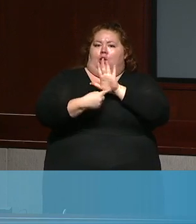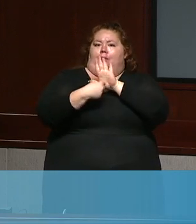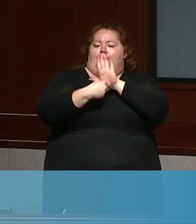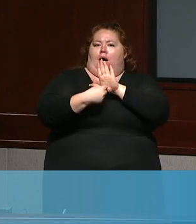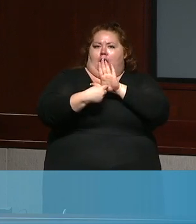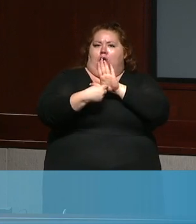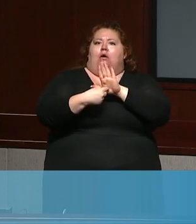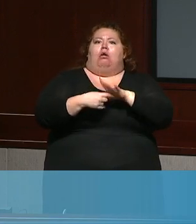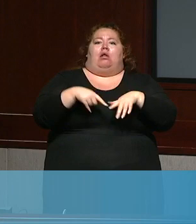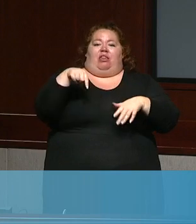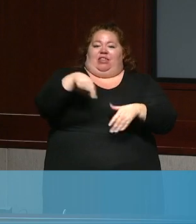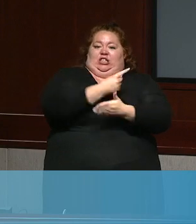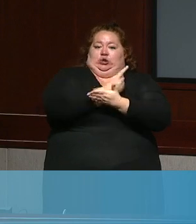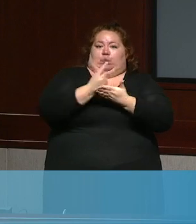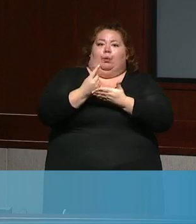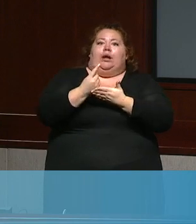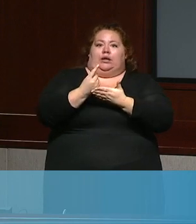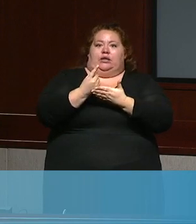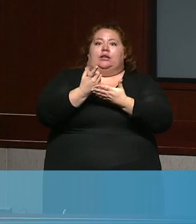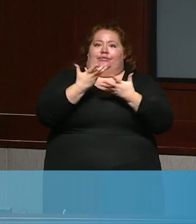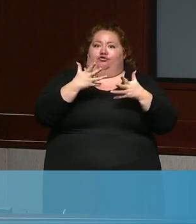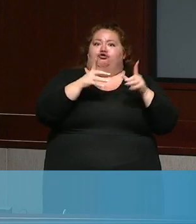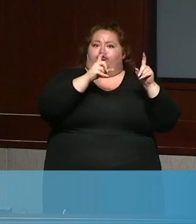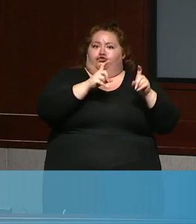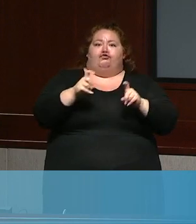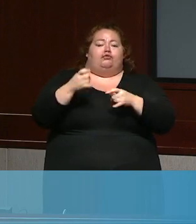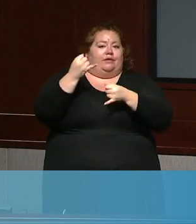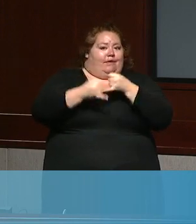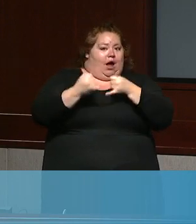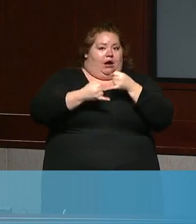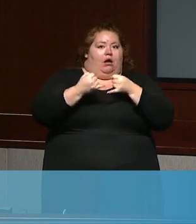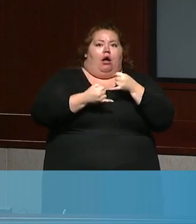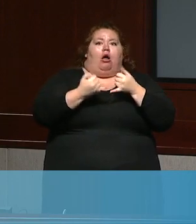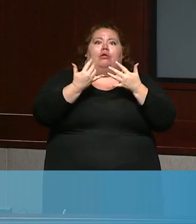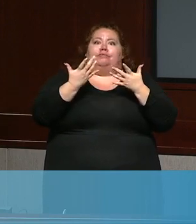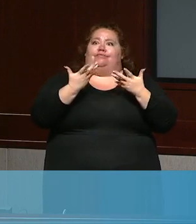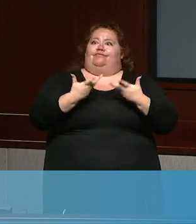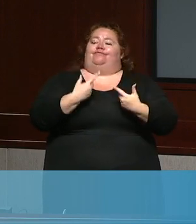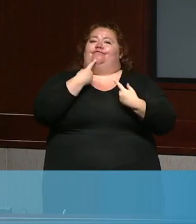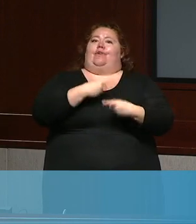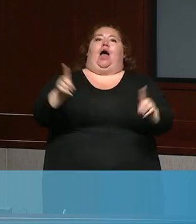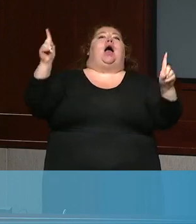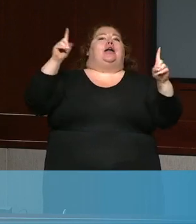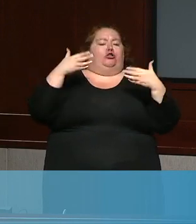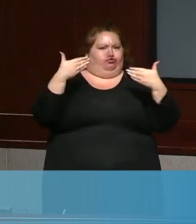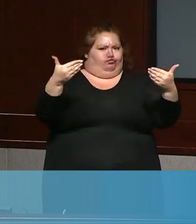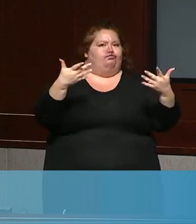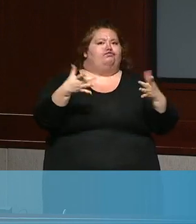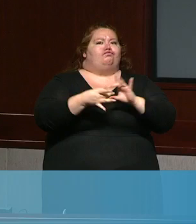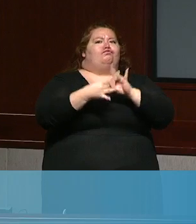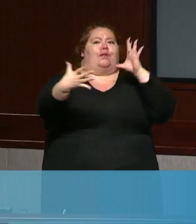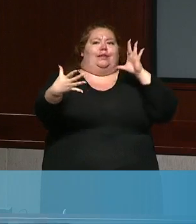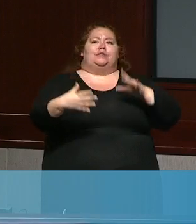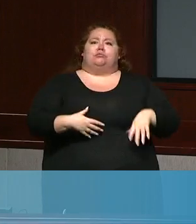week. And so we finally got the go-ahead to go ahead and release this information in a safe and appropriate